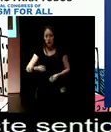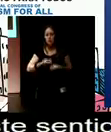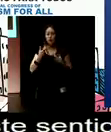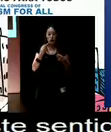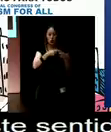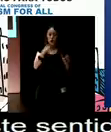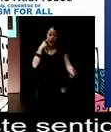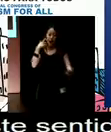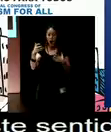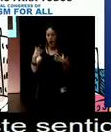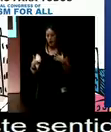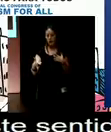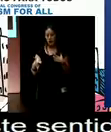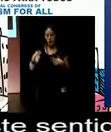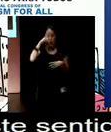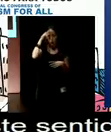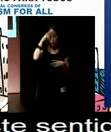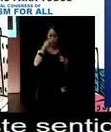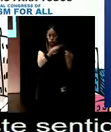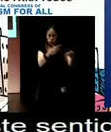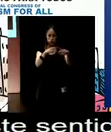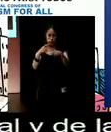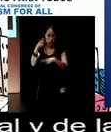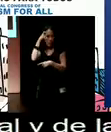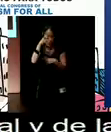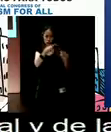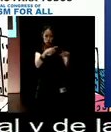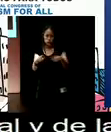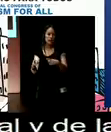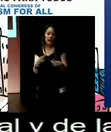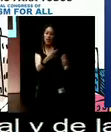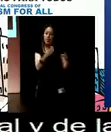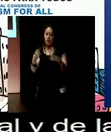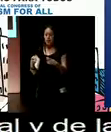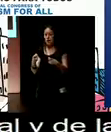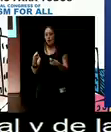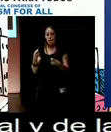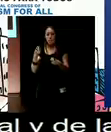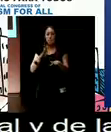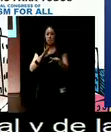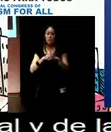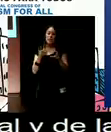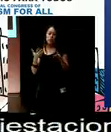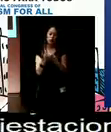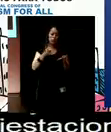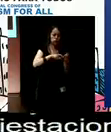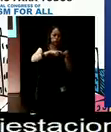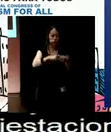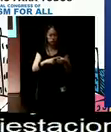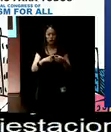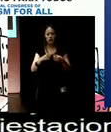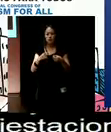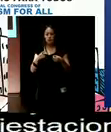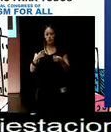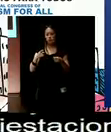the cultural heritage and the different manifestations of the culture of